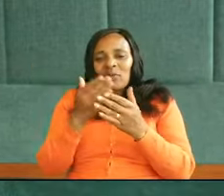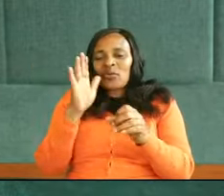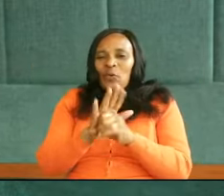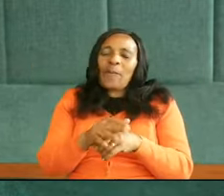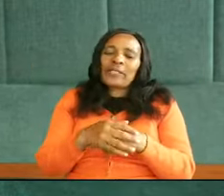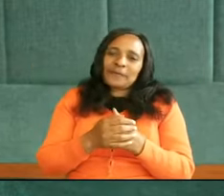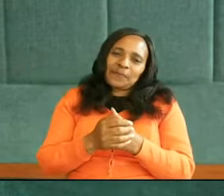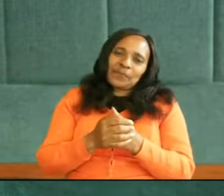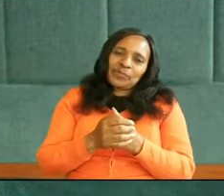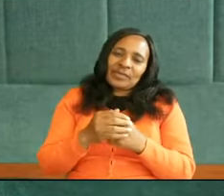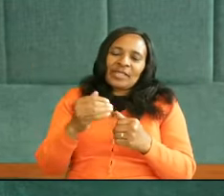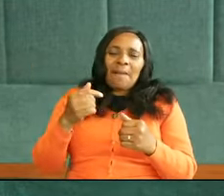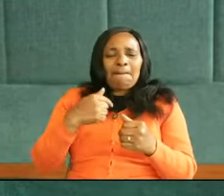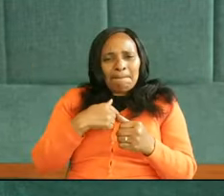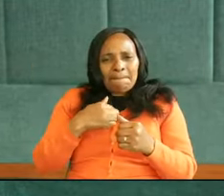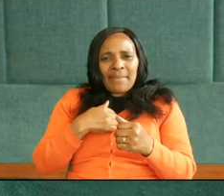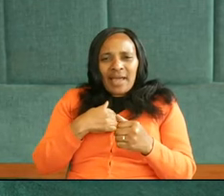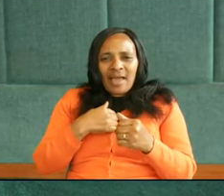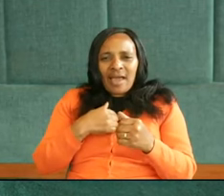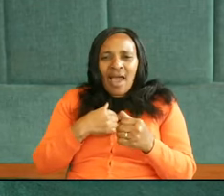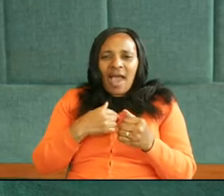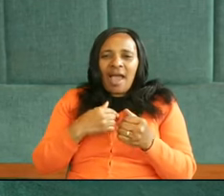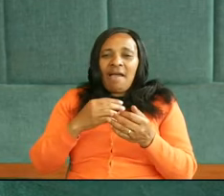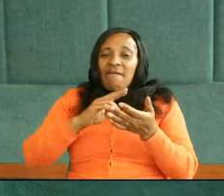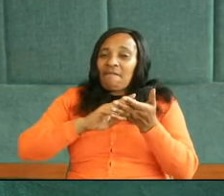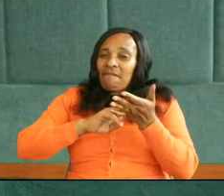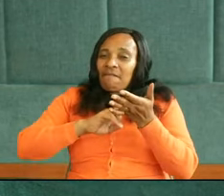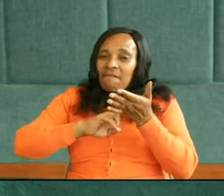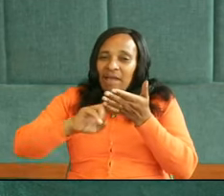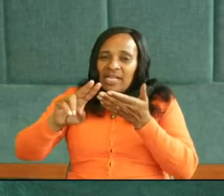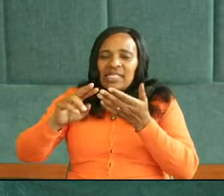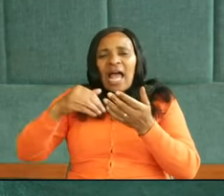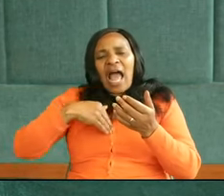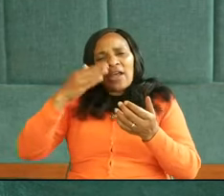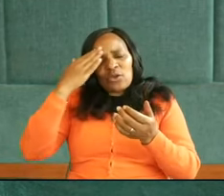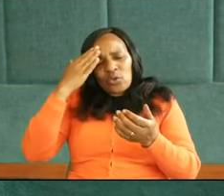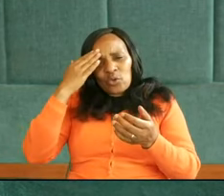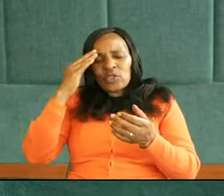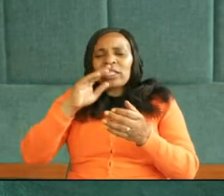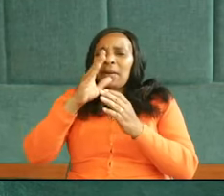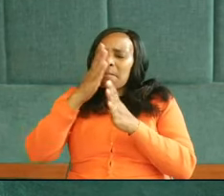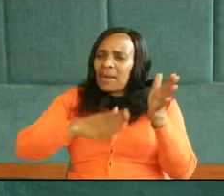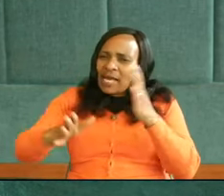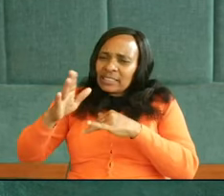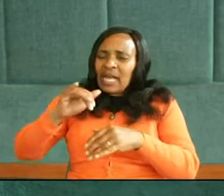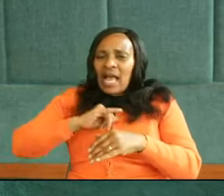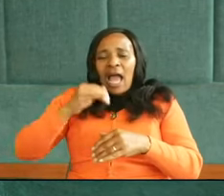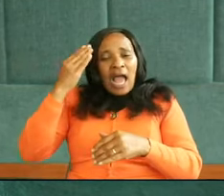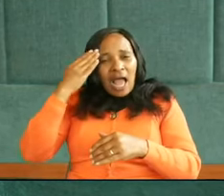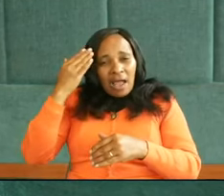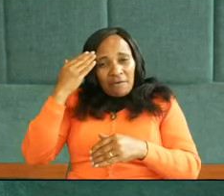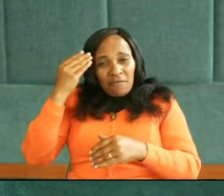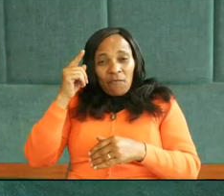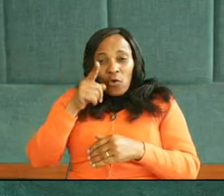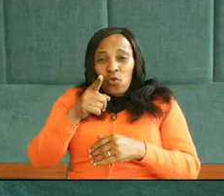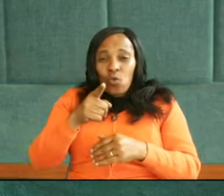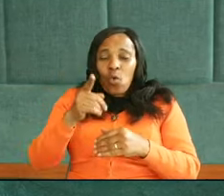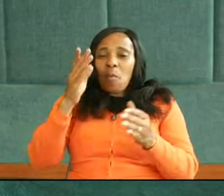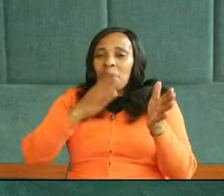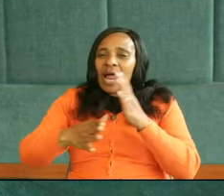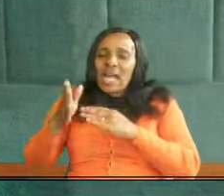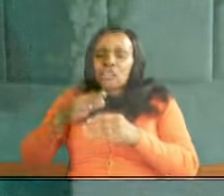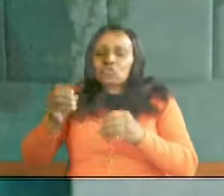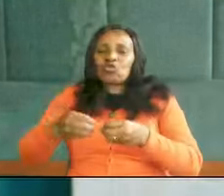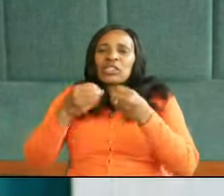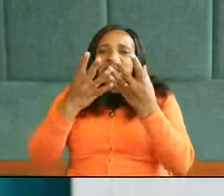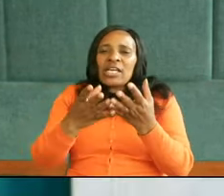Ashley. The verse is, "For I know the plans I have for you, declares the Lord. Plans to prosper you and not to harm you. Plans